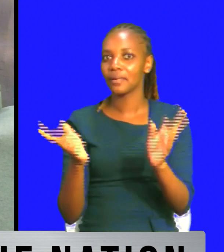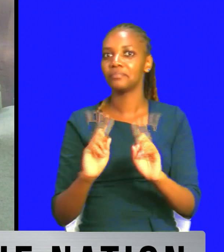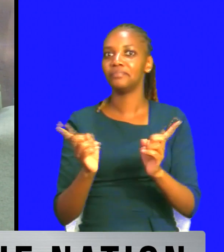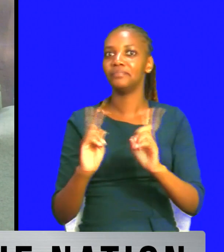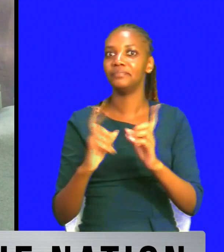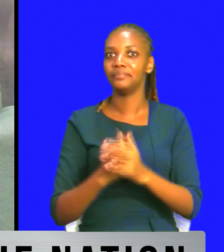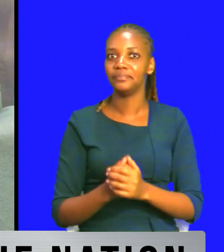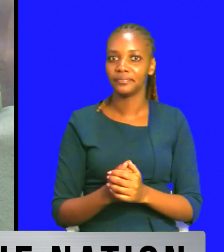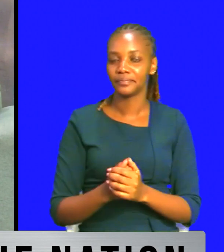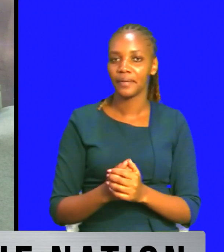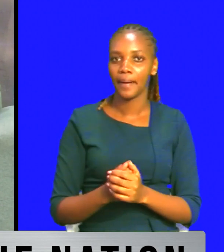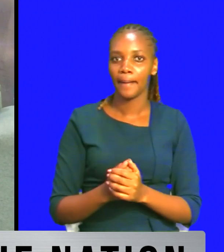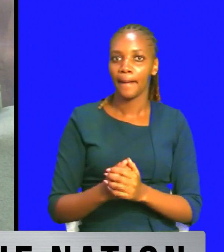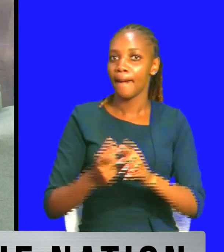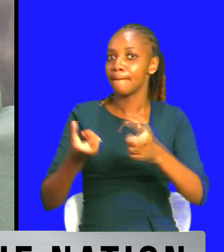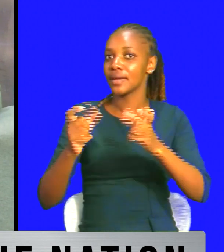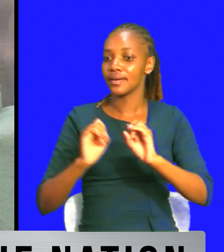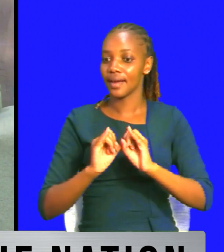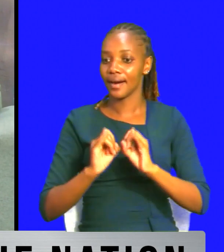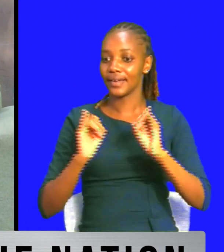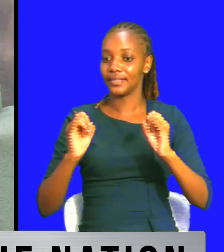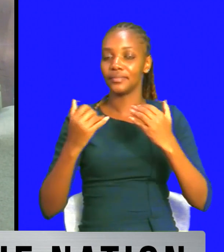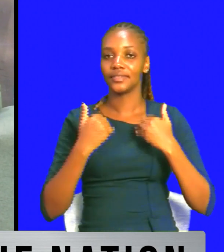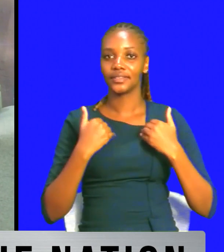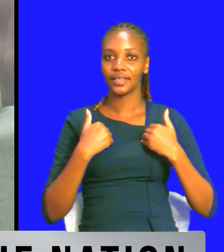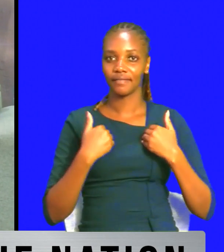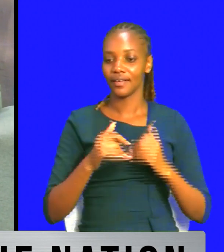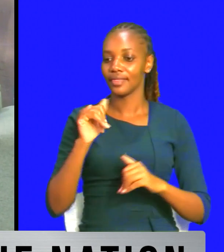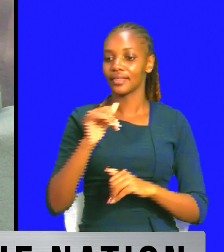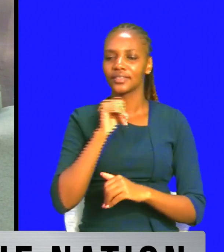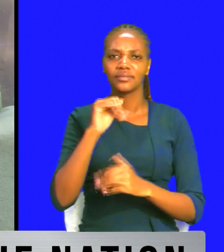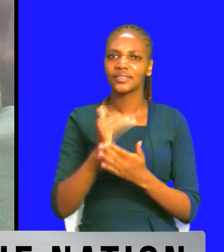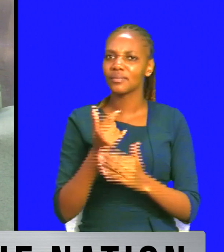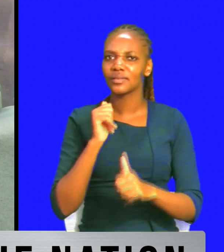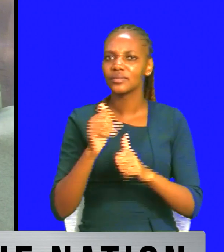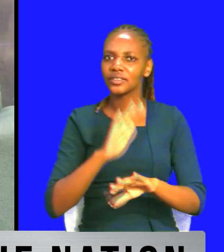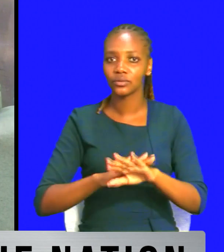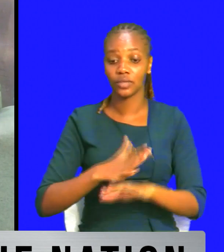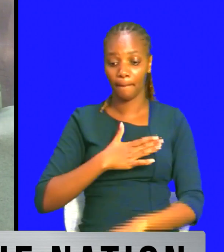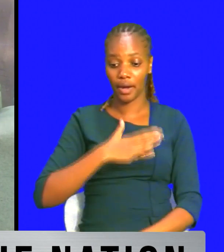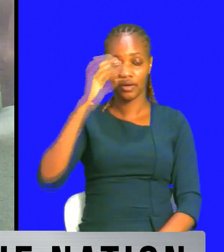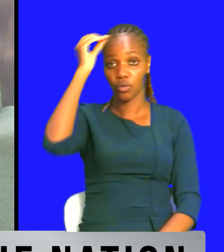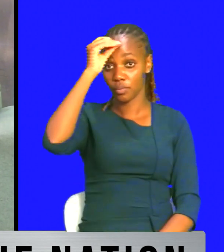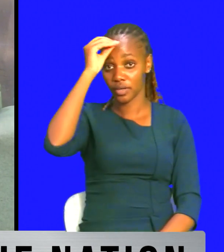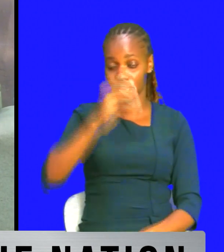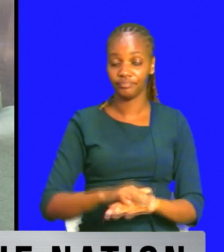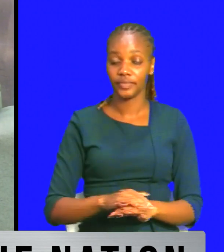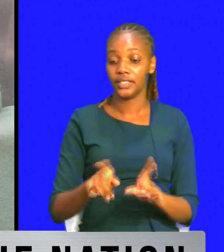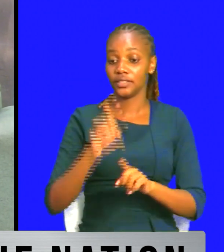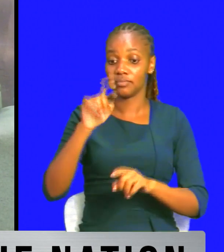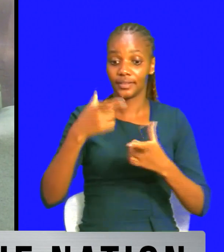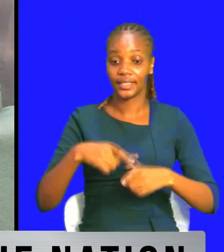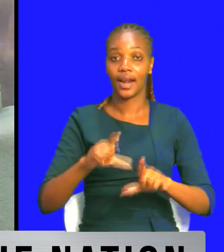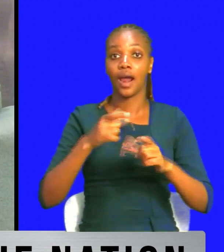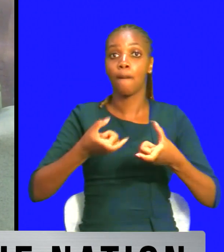fight media, really. It's not something that is, it's really uncouth, in my view. You have to allow media